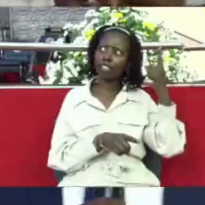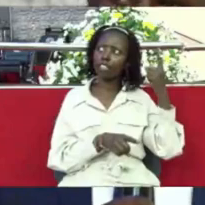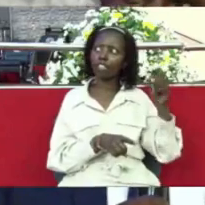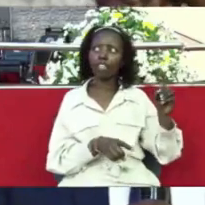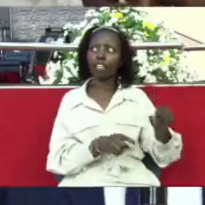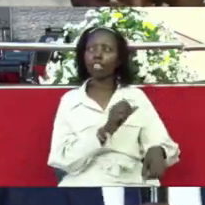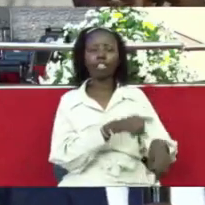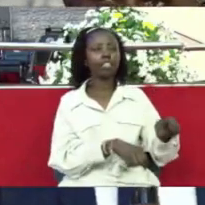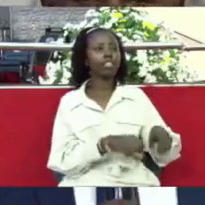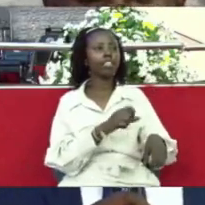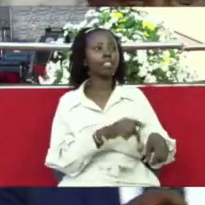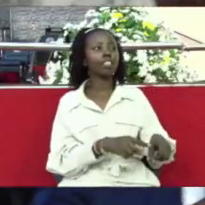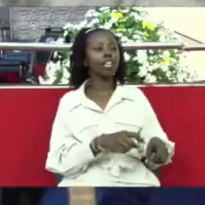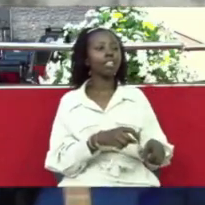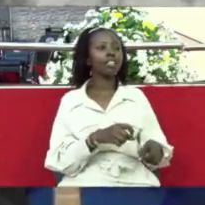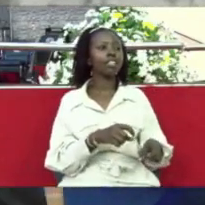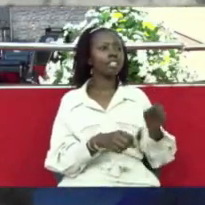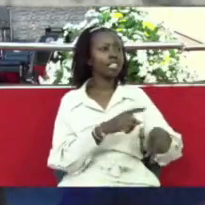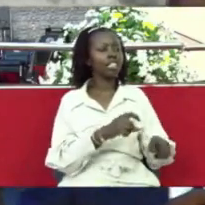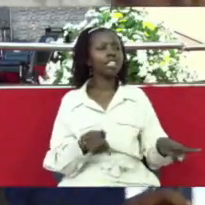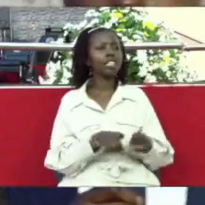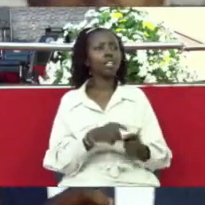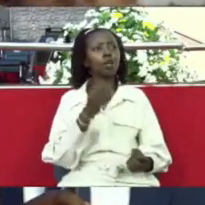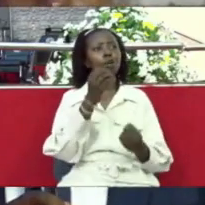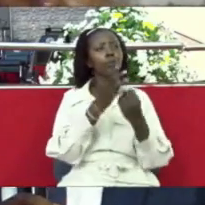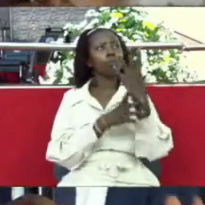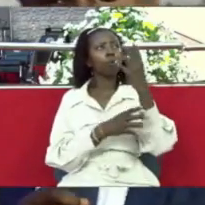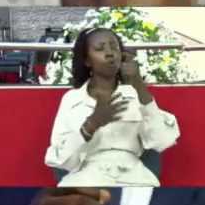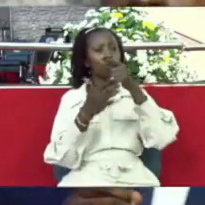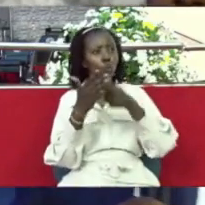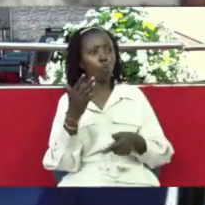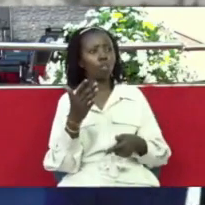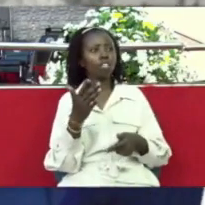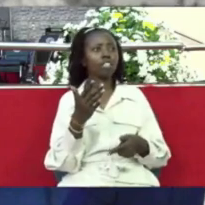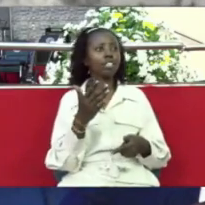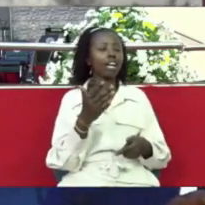reproduces after its kind? Unajua kwamba mbegu inazaa kulingana na aina yake.